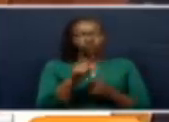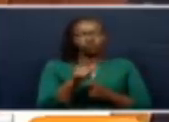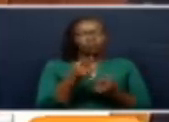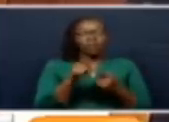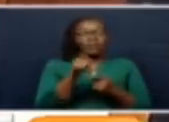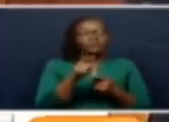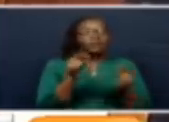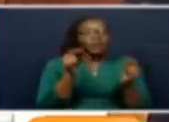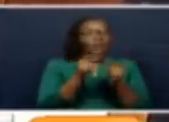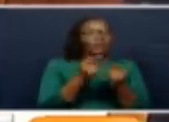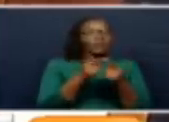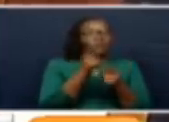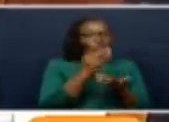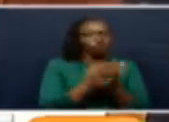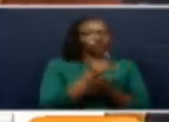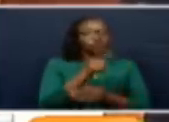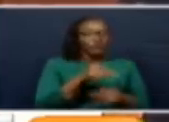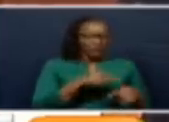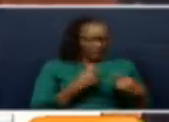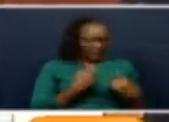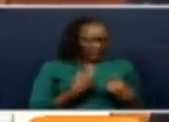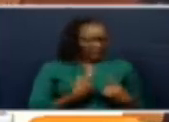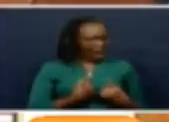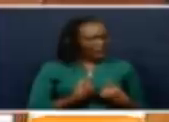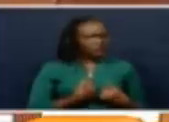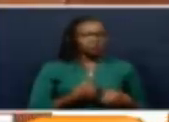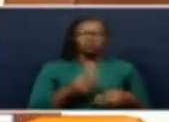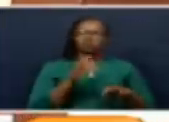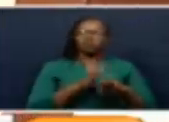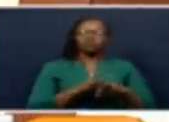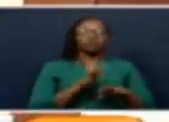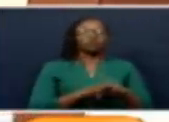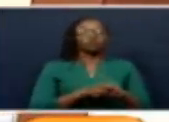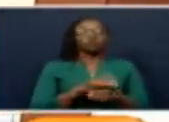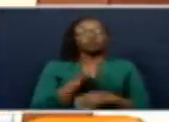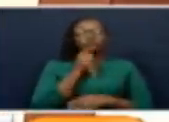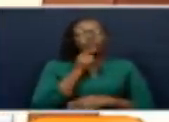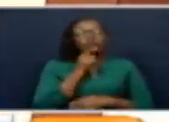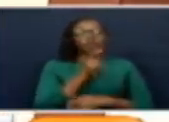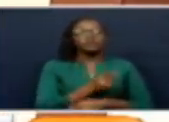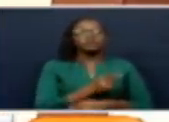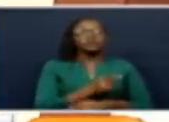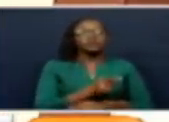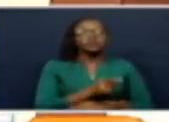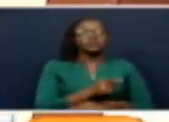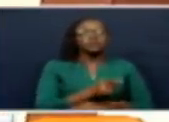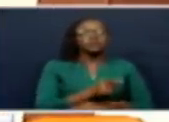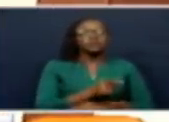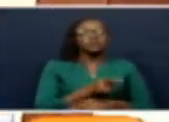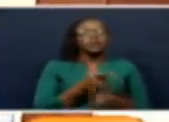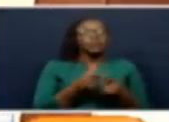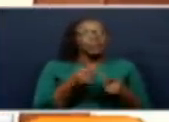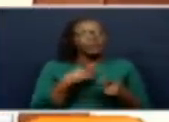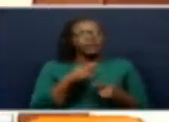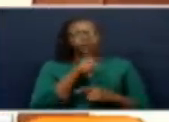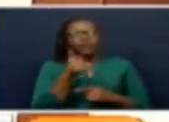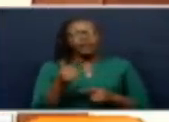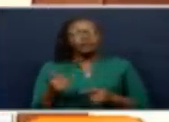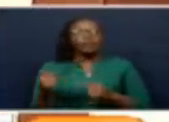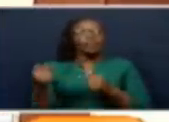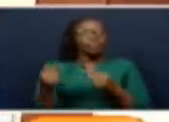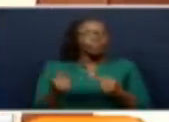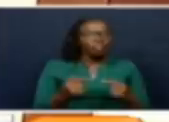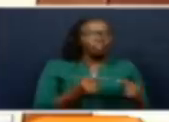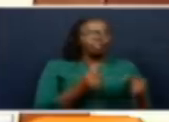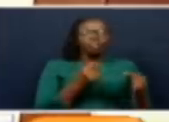Yes, yeah. Yes. At the bottom of his heart. Yes. Oh, he's a wonderful person. Mm. Yeah. But now there is push and pull. Within.